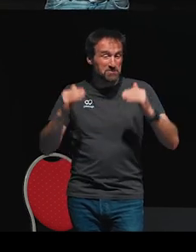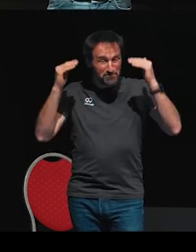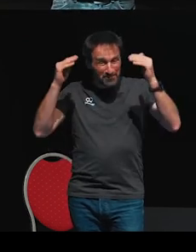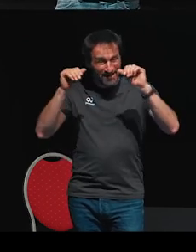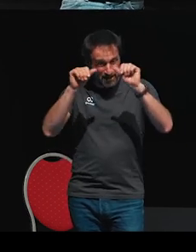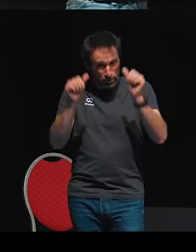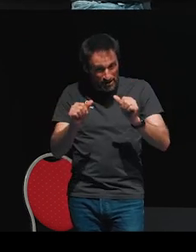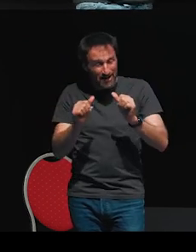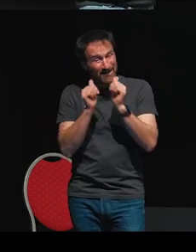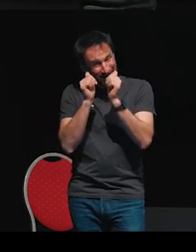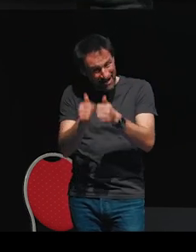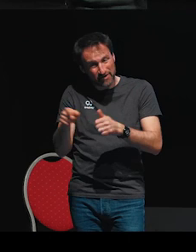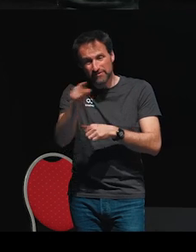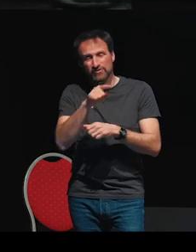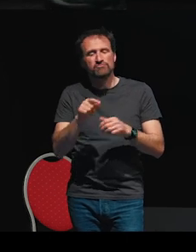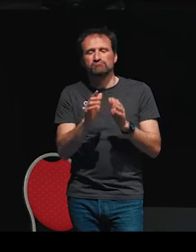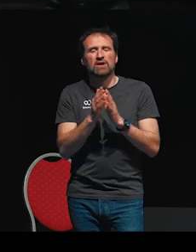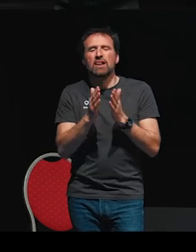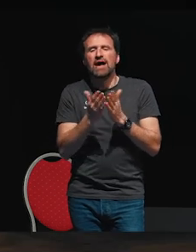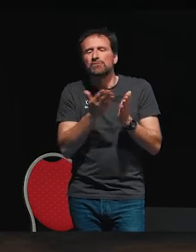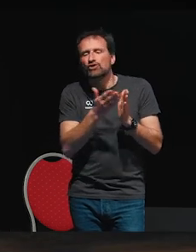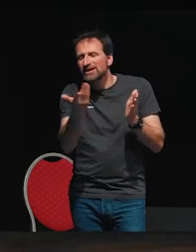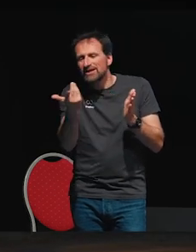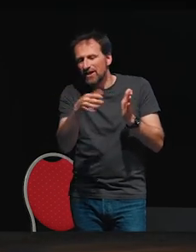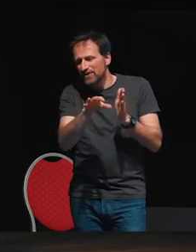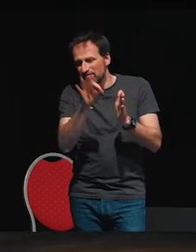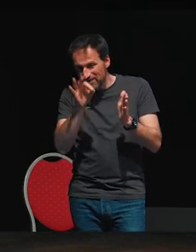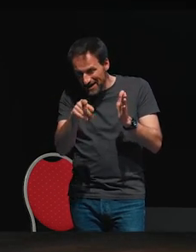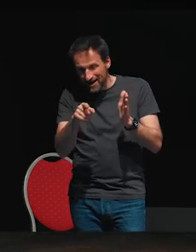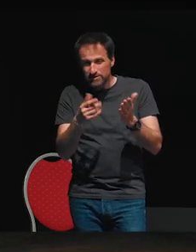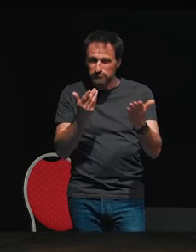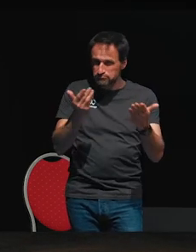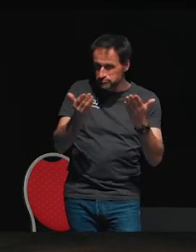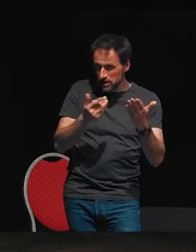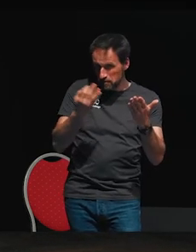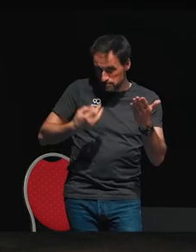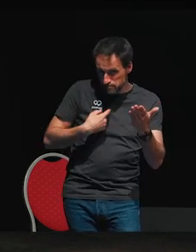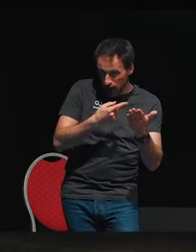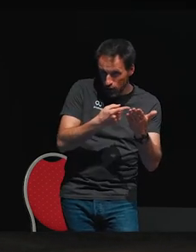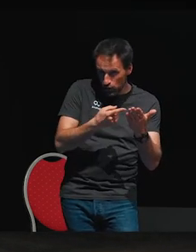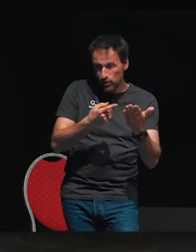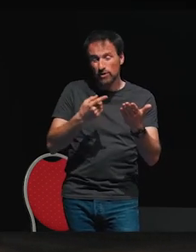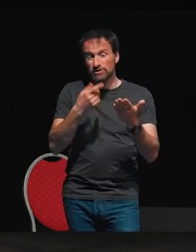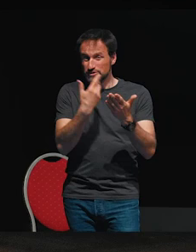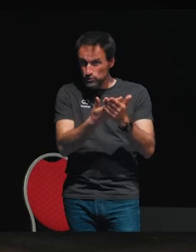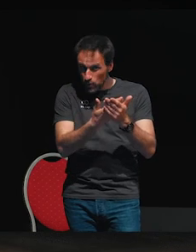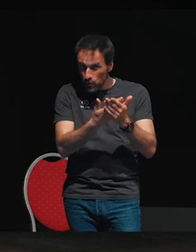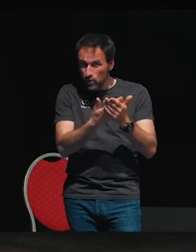your library of choice against it and make your decisions if you really need it or not, or how the library is structured.